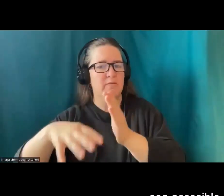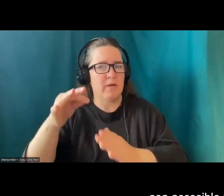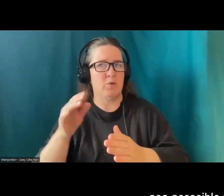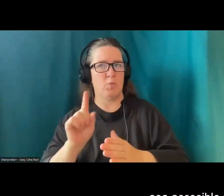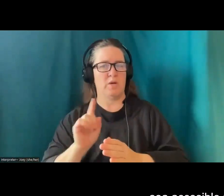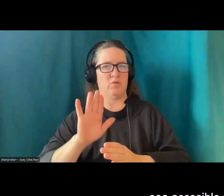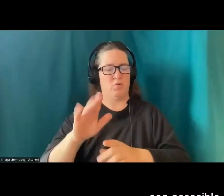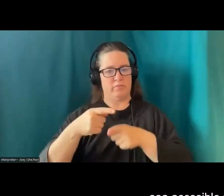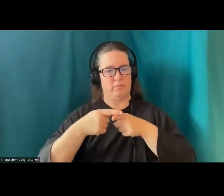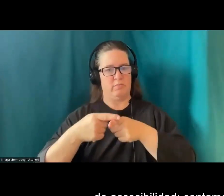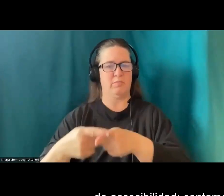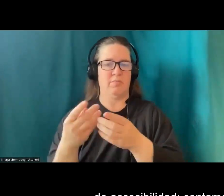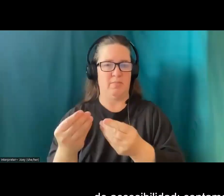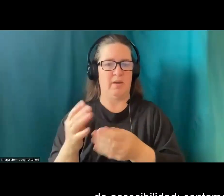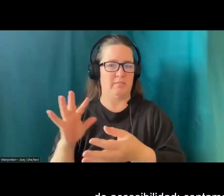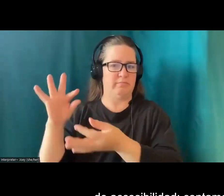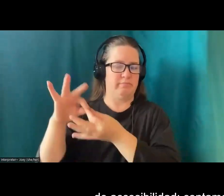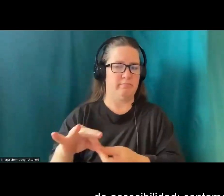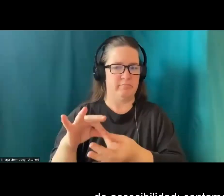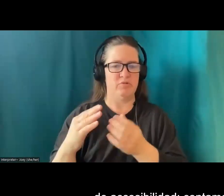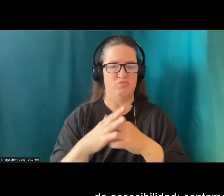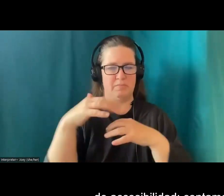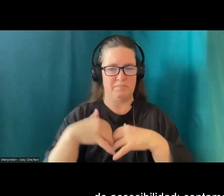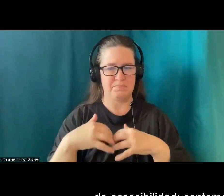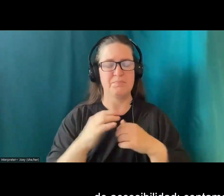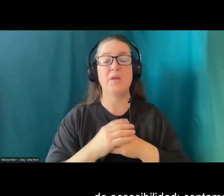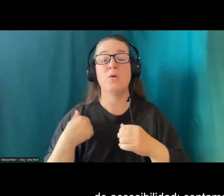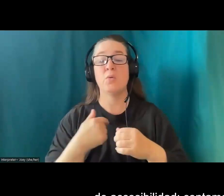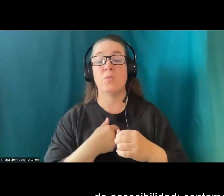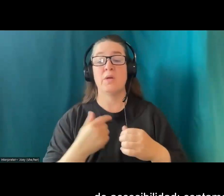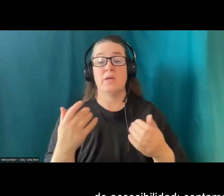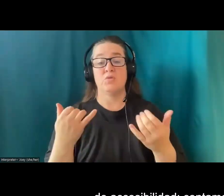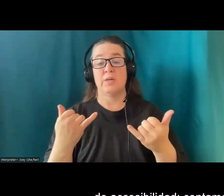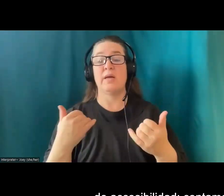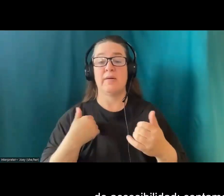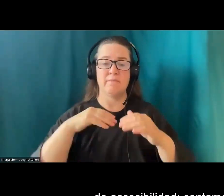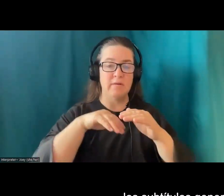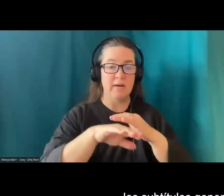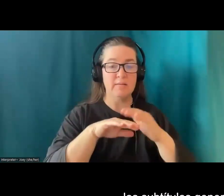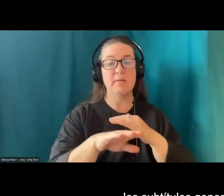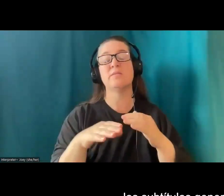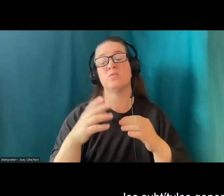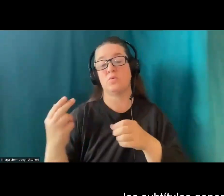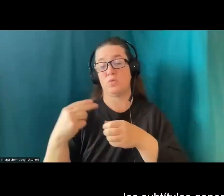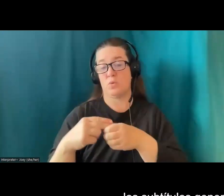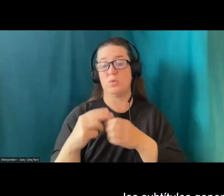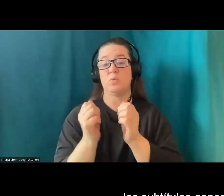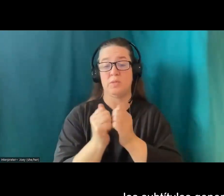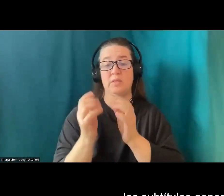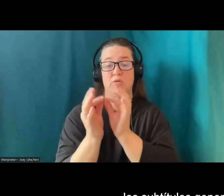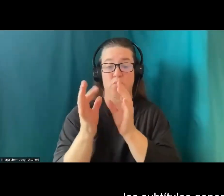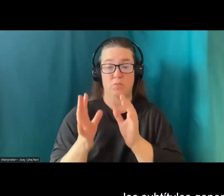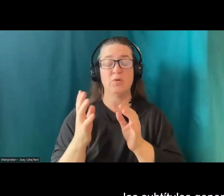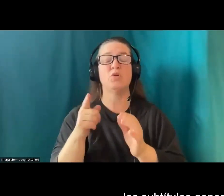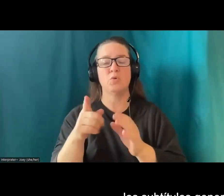we've added a number of accessibility features. We're joined by an ASL interpreter. You can enable automatically generated captions by clicking on the